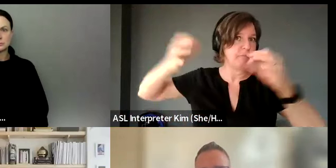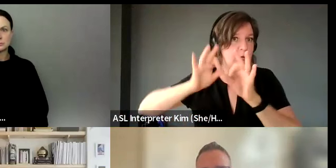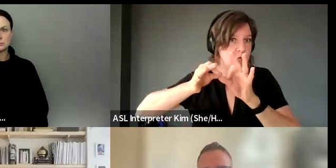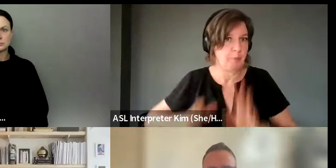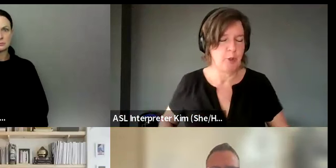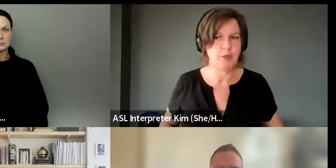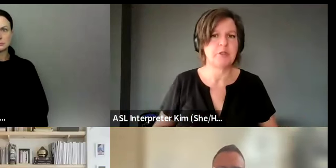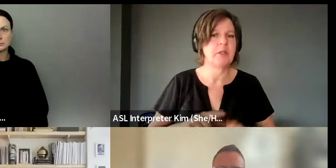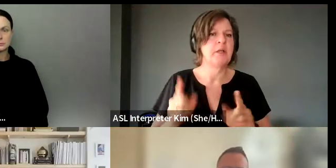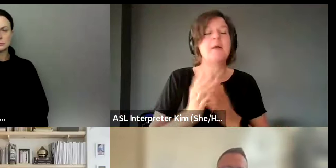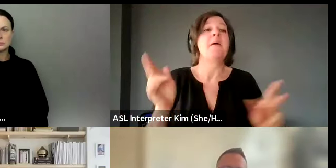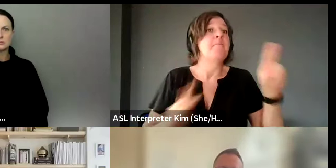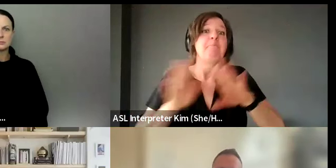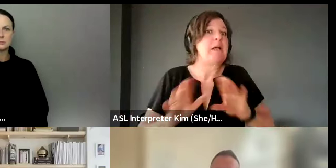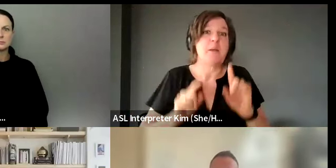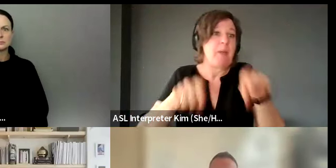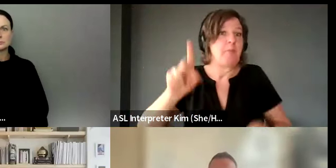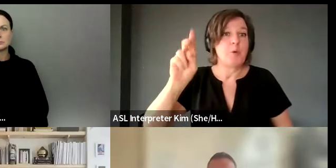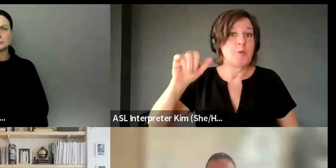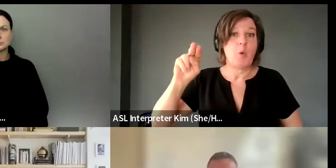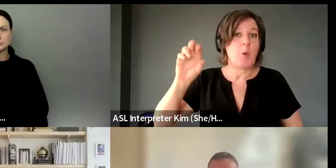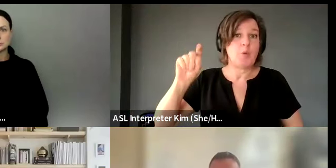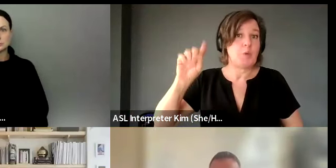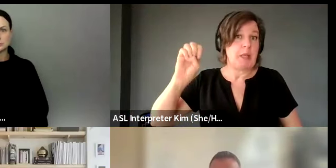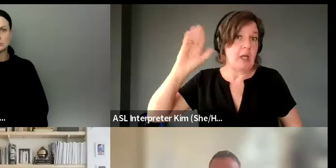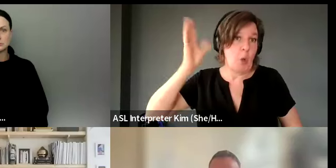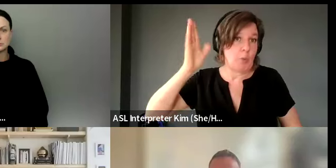attend the keynotes, right? So